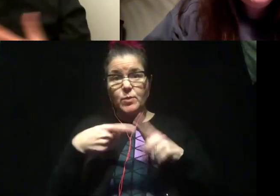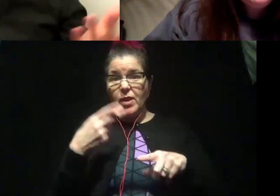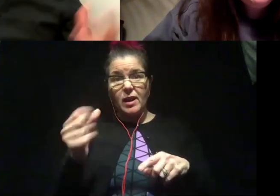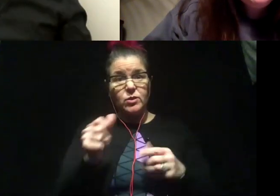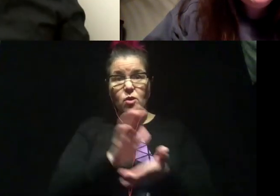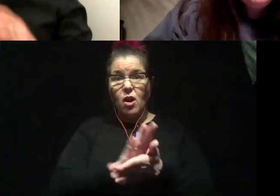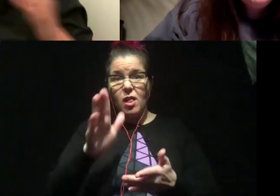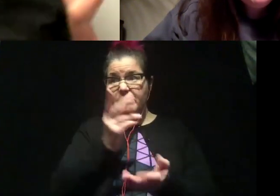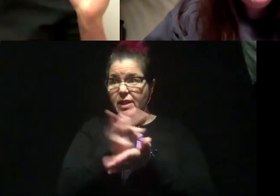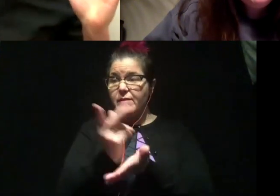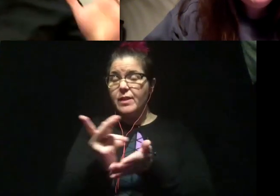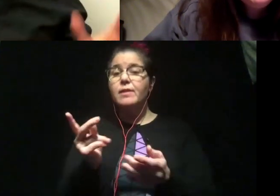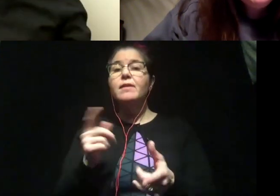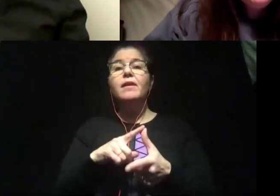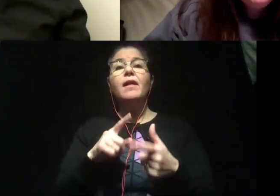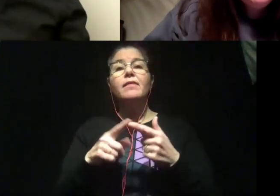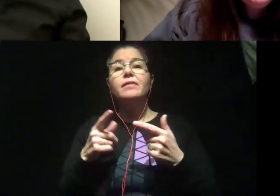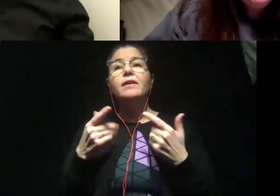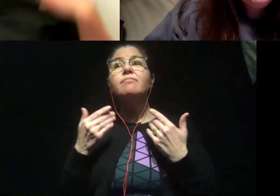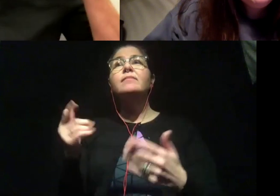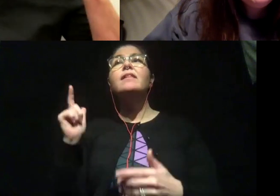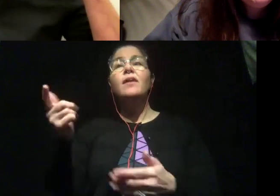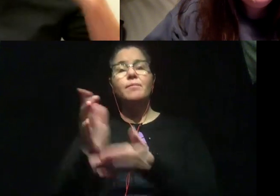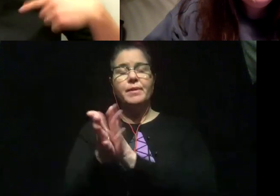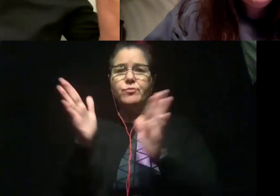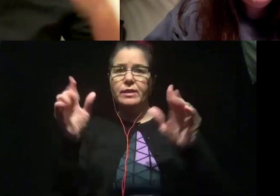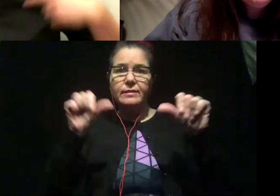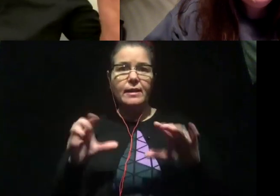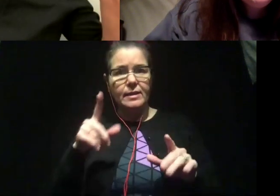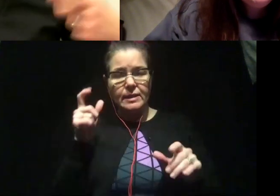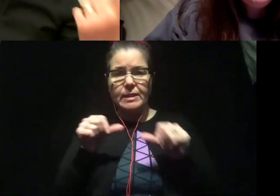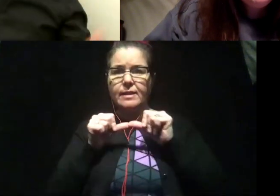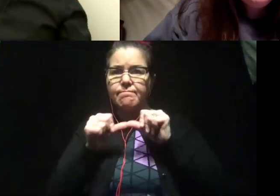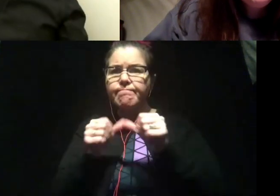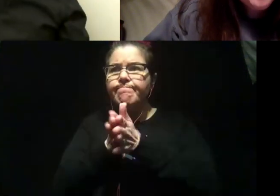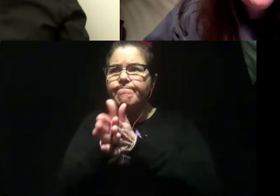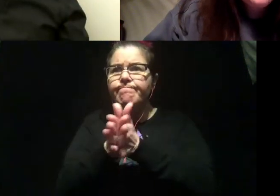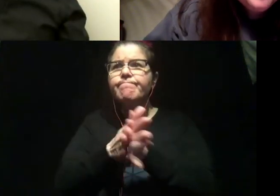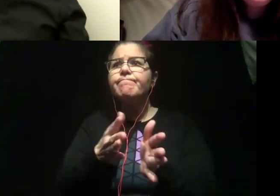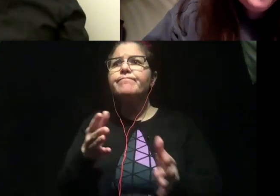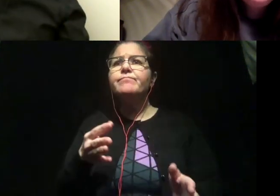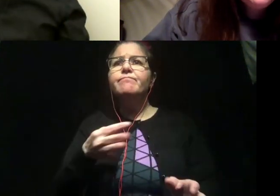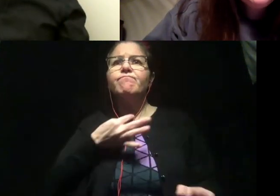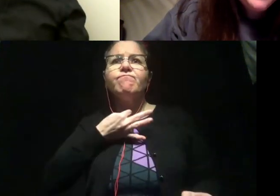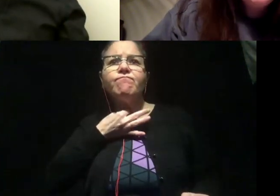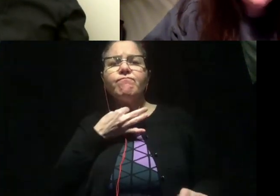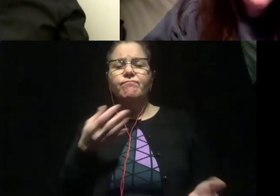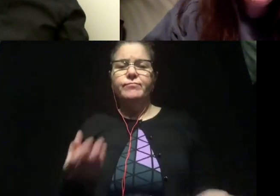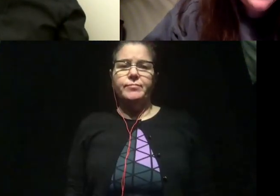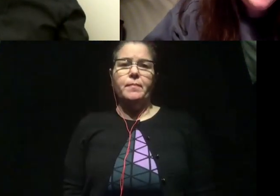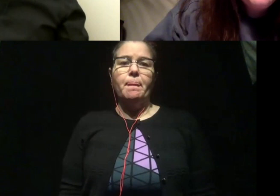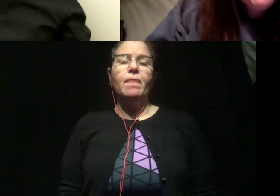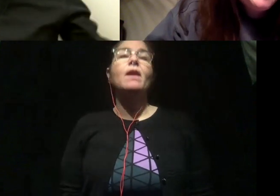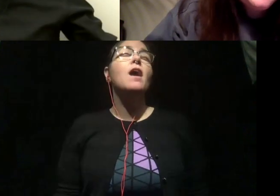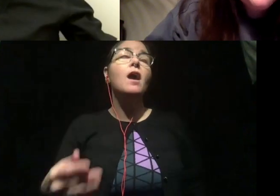college, and but then went on to be great scientists just because their drive and their curiosity fed them through the whole way. I completely